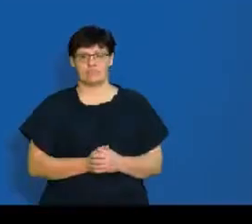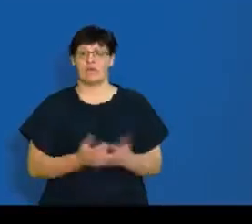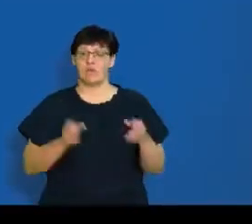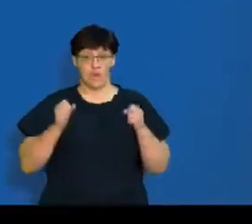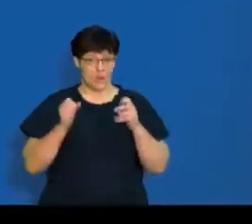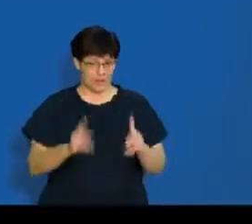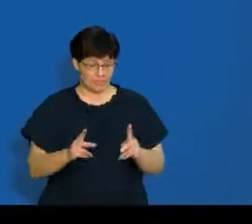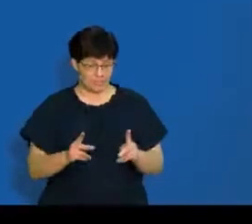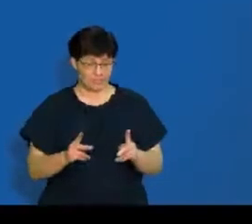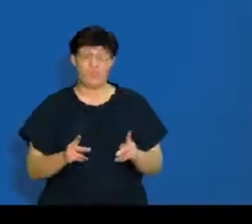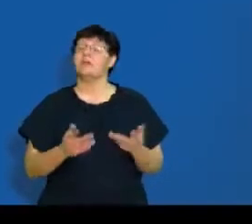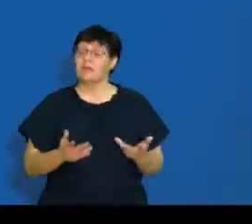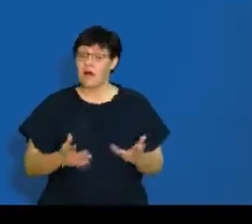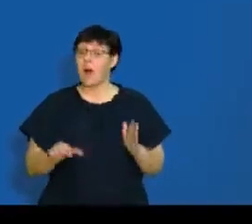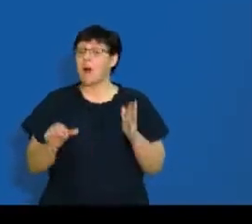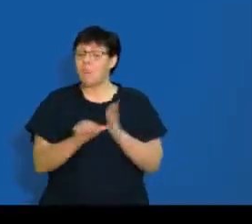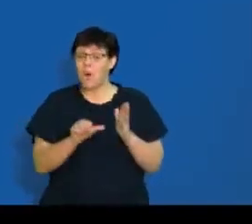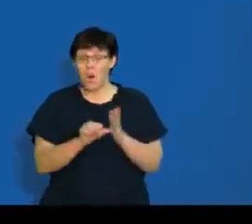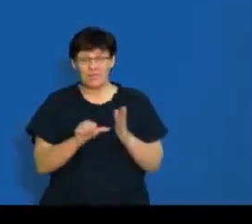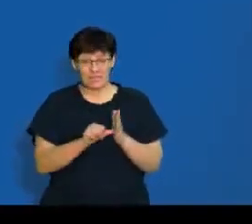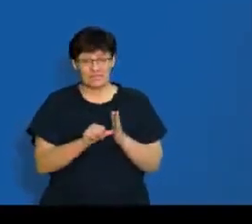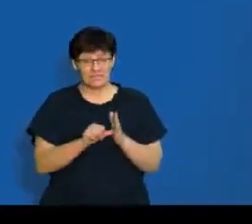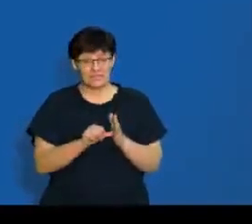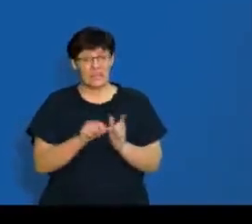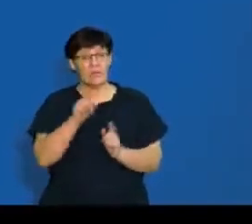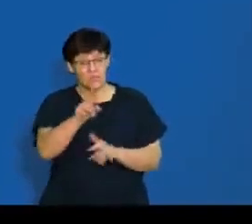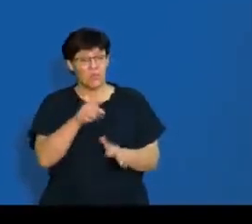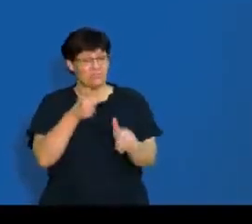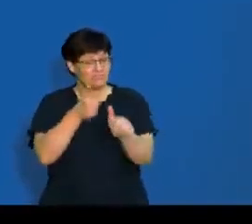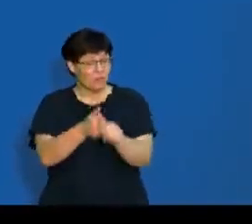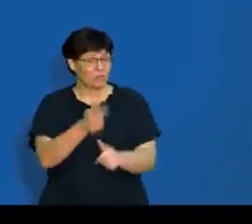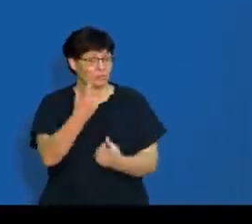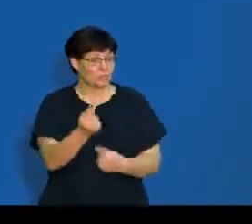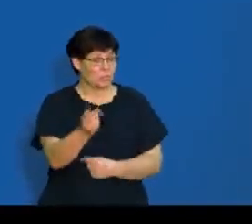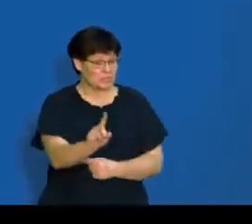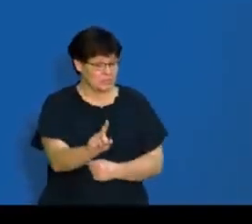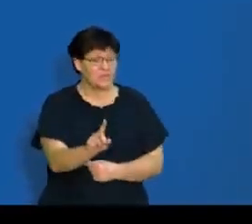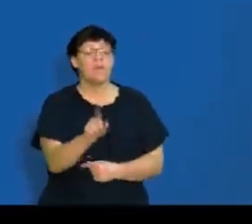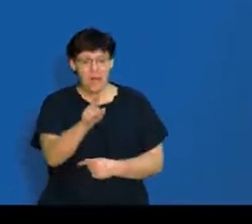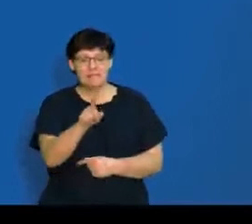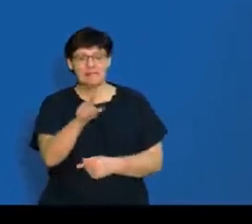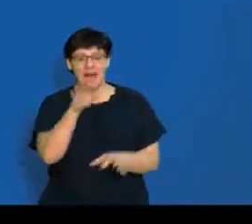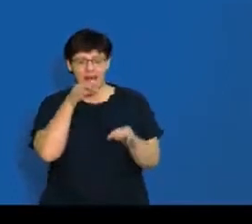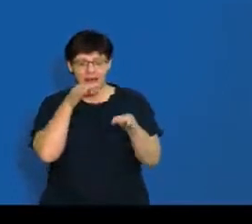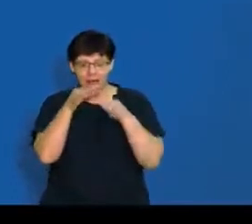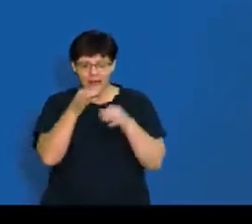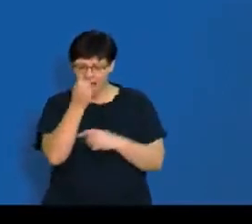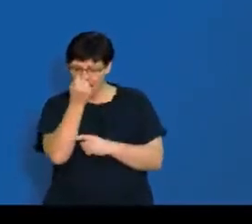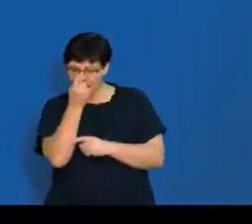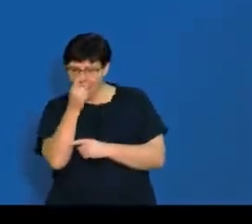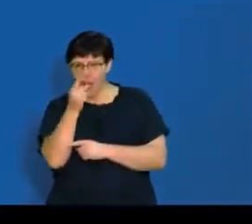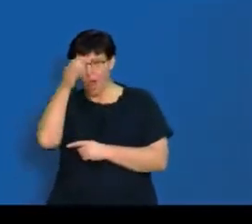Okay, another very important thing you need to do is to be able to define the concepts